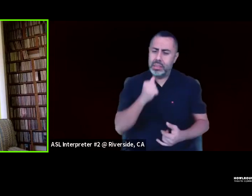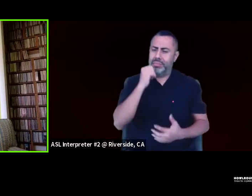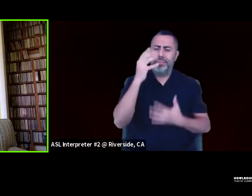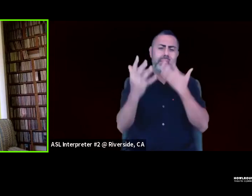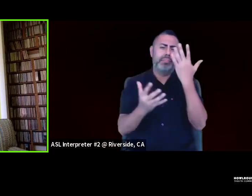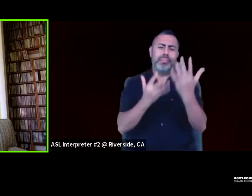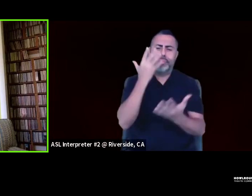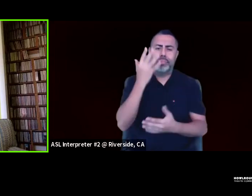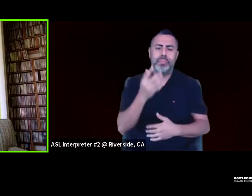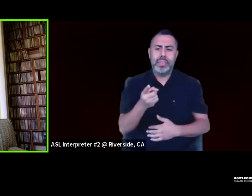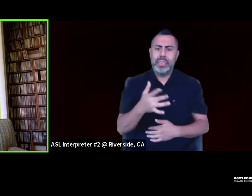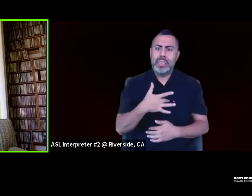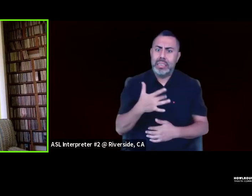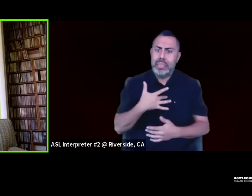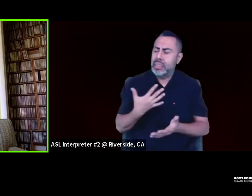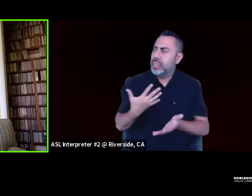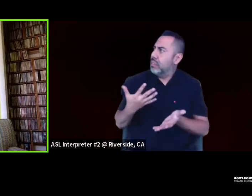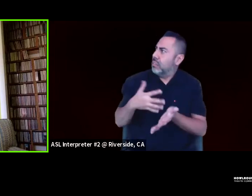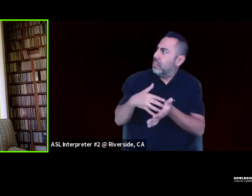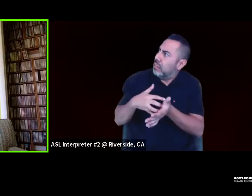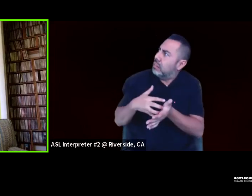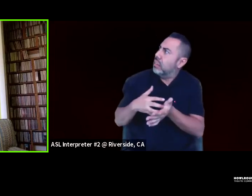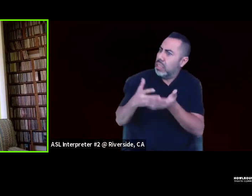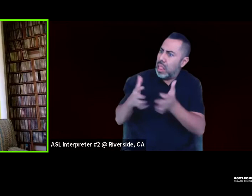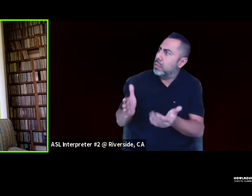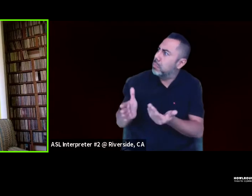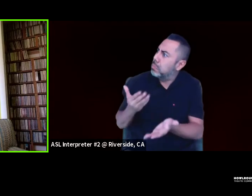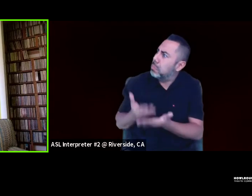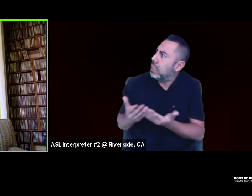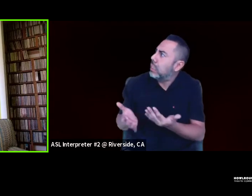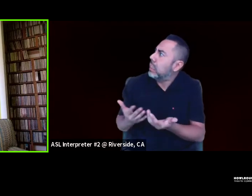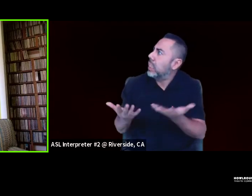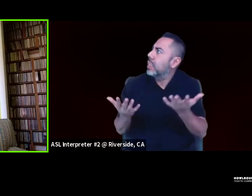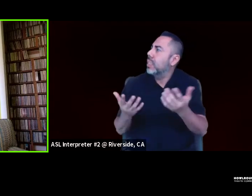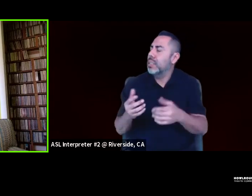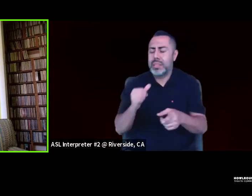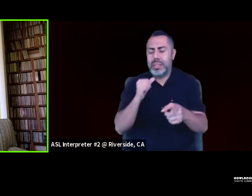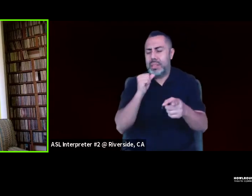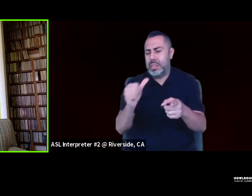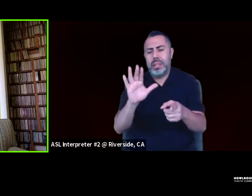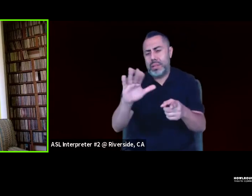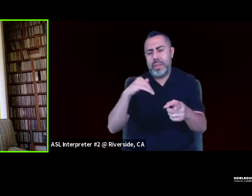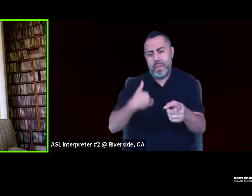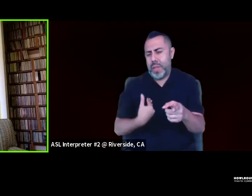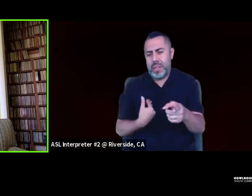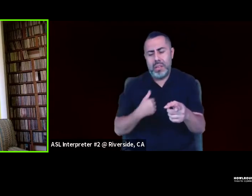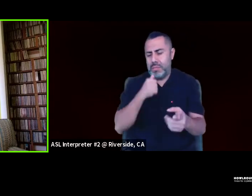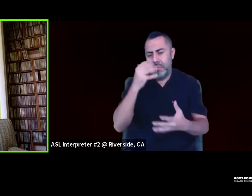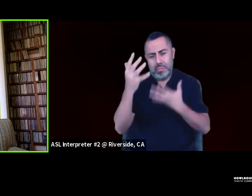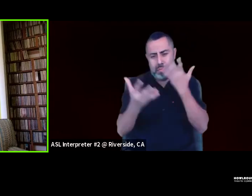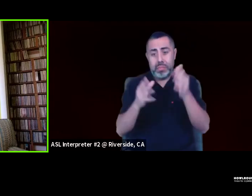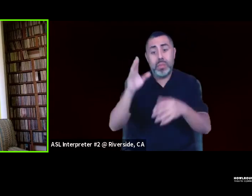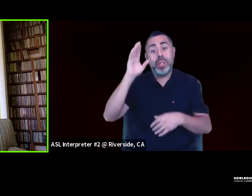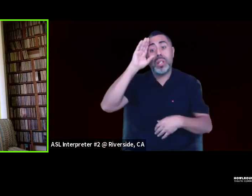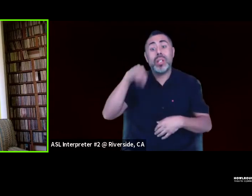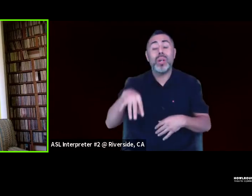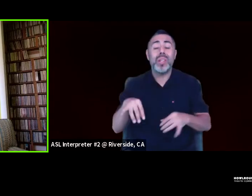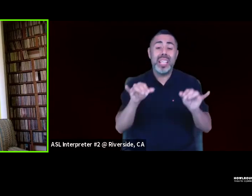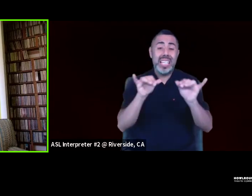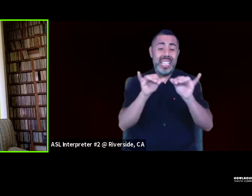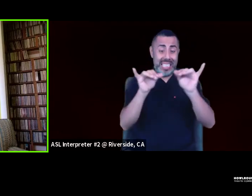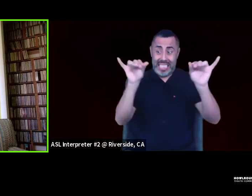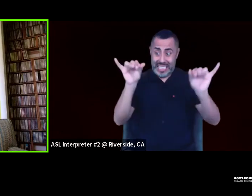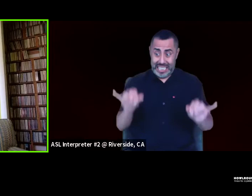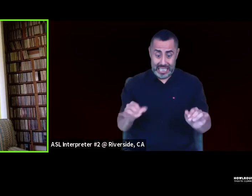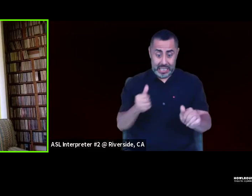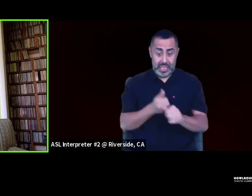is not of your making. The system is designed to funnel wealth toward the owning class,